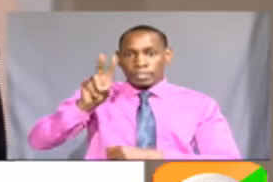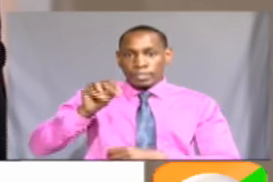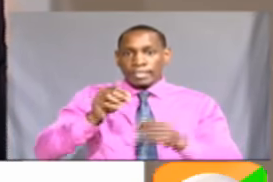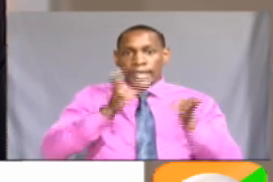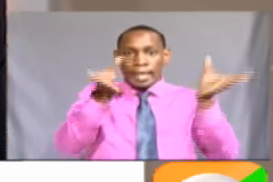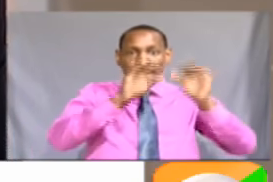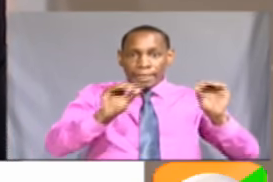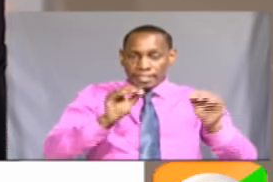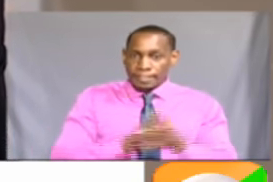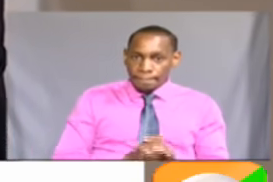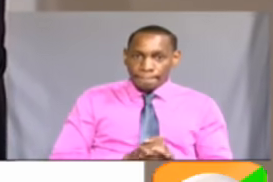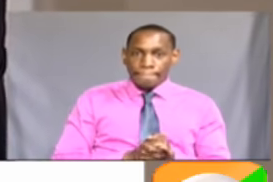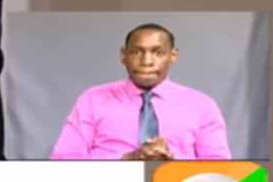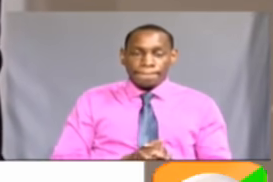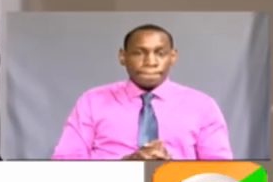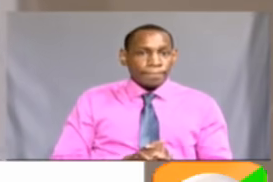And